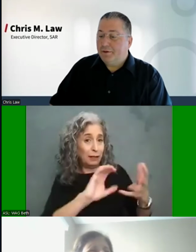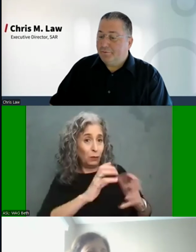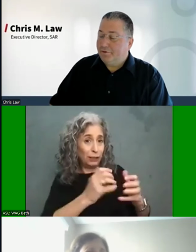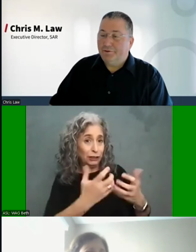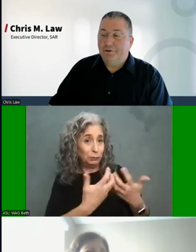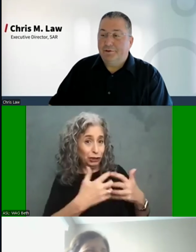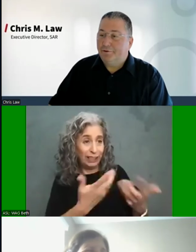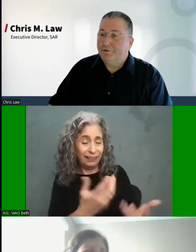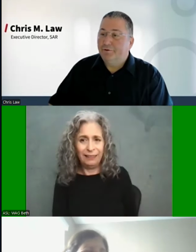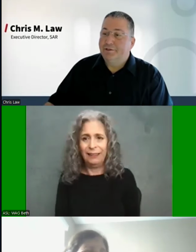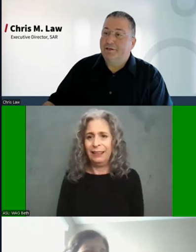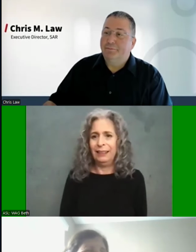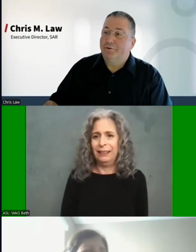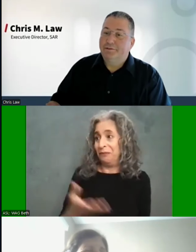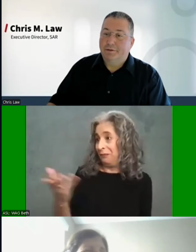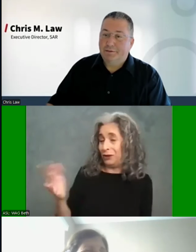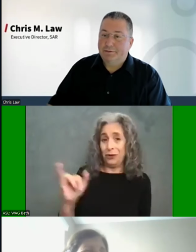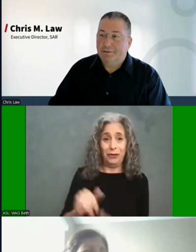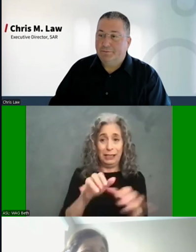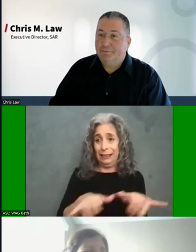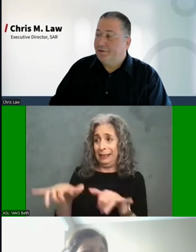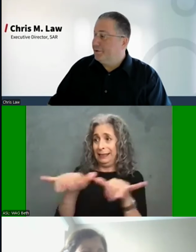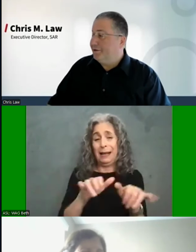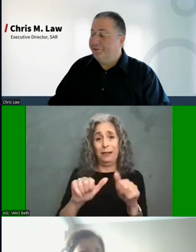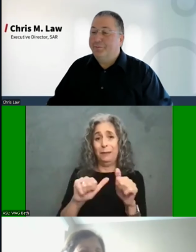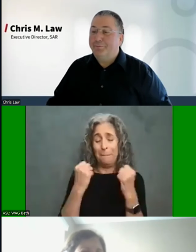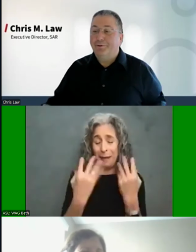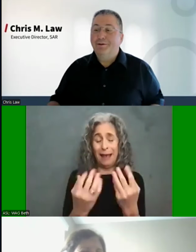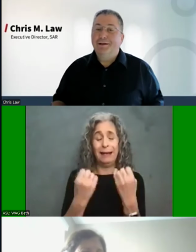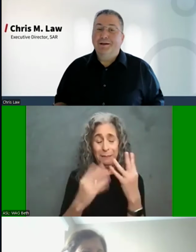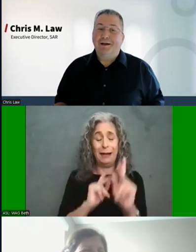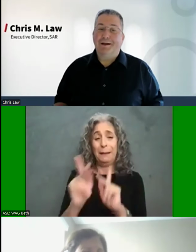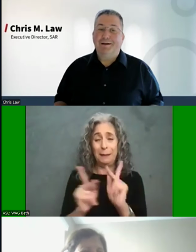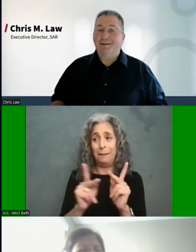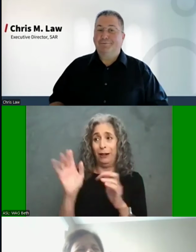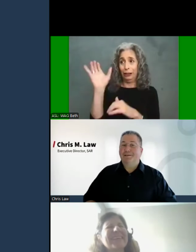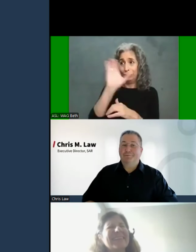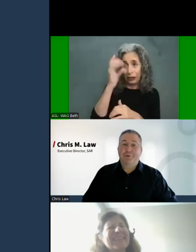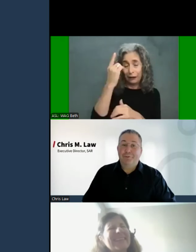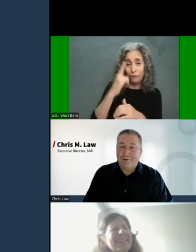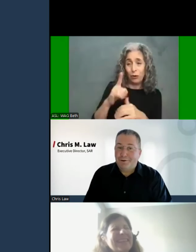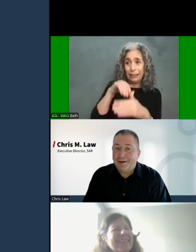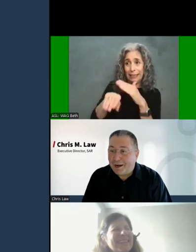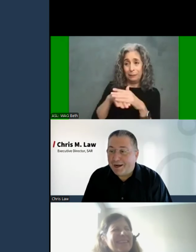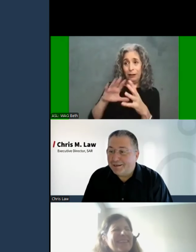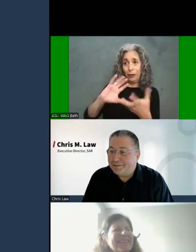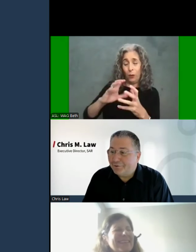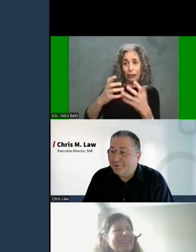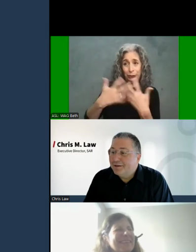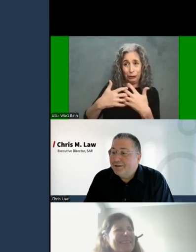ahead. Well, you're in the same boat as many other people, as we all know.